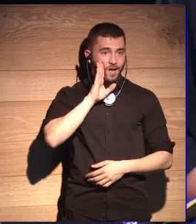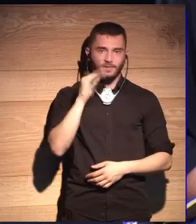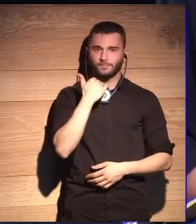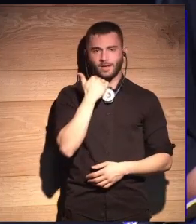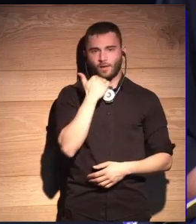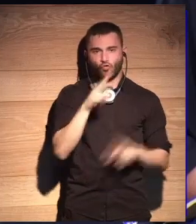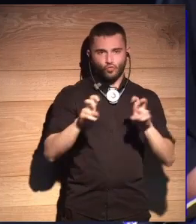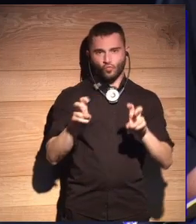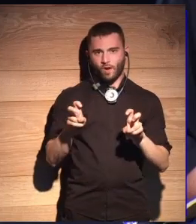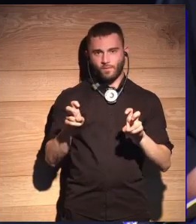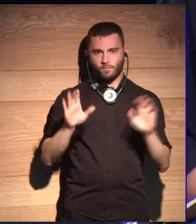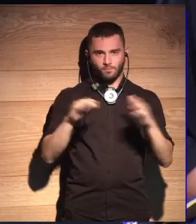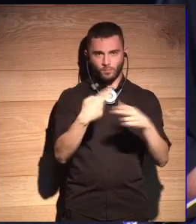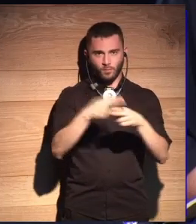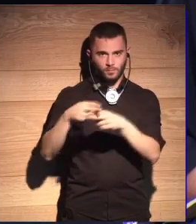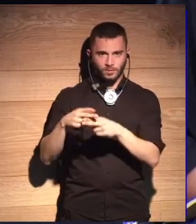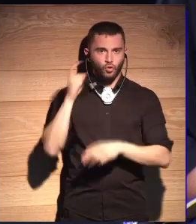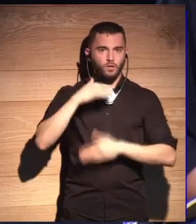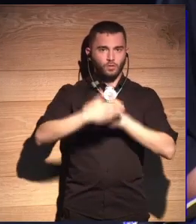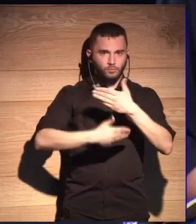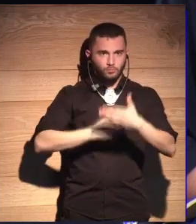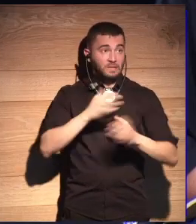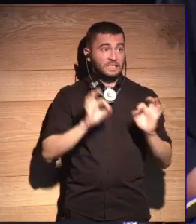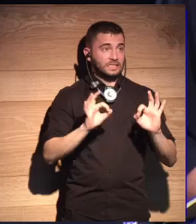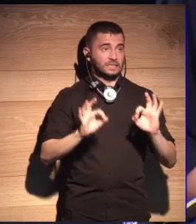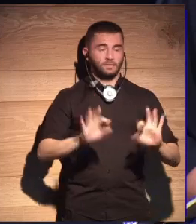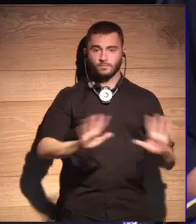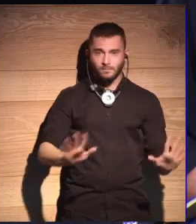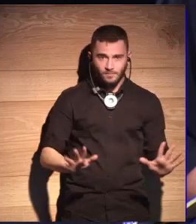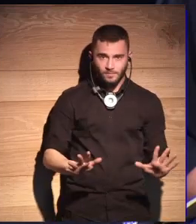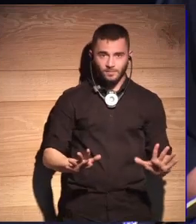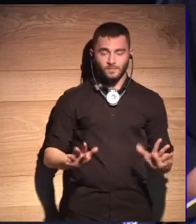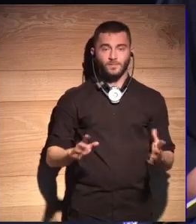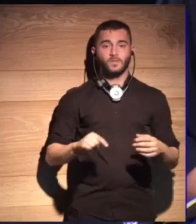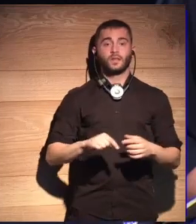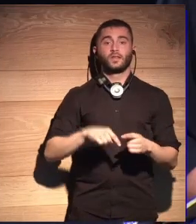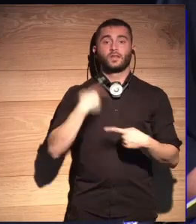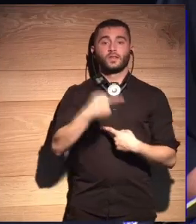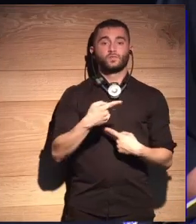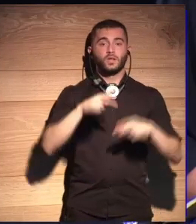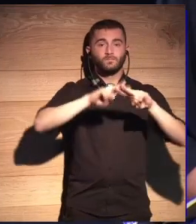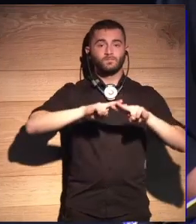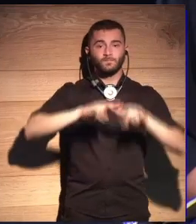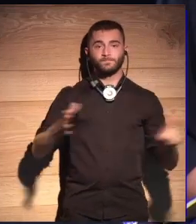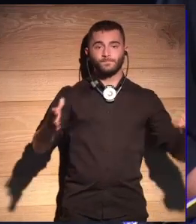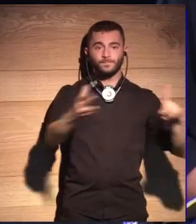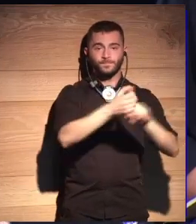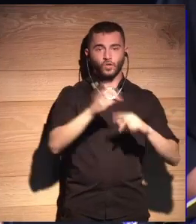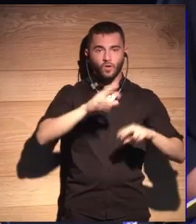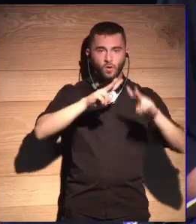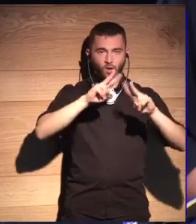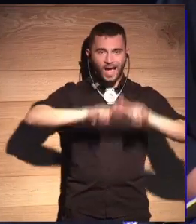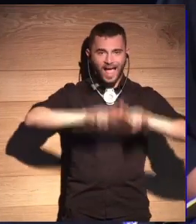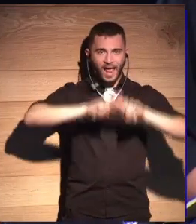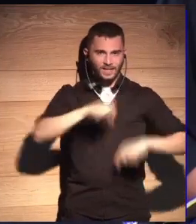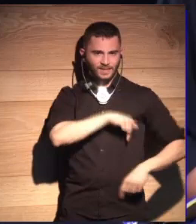you throw in the technologies of sentiment analysis, sentiment detection, and sentiment manipulation,